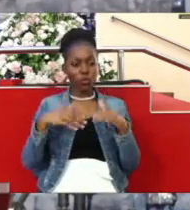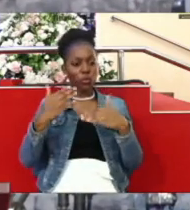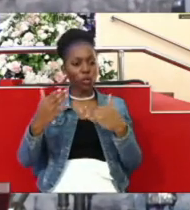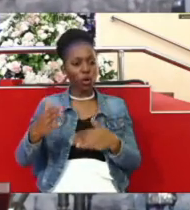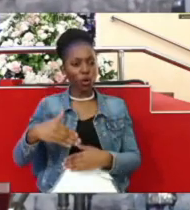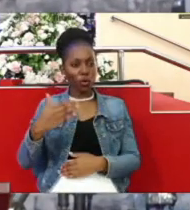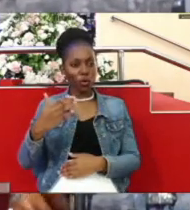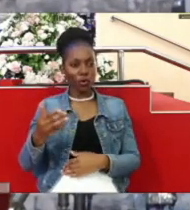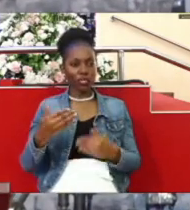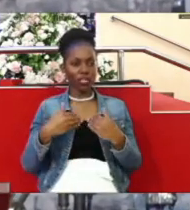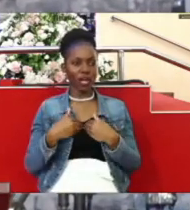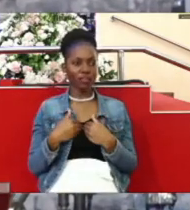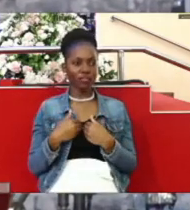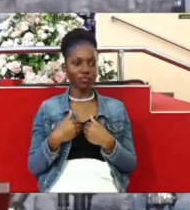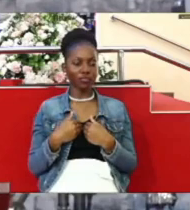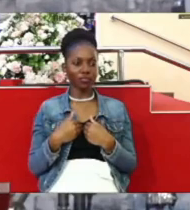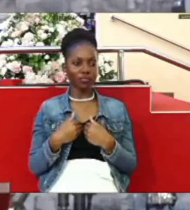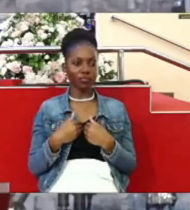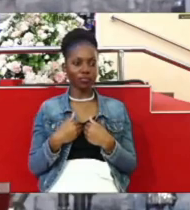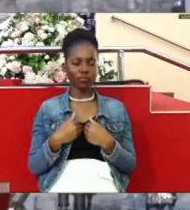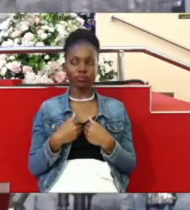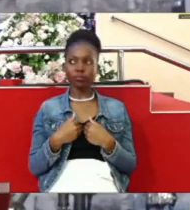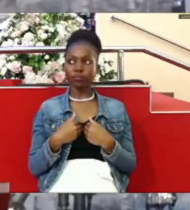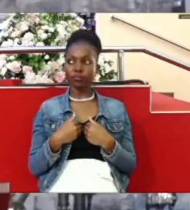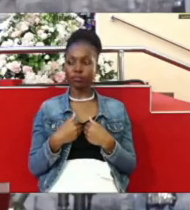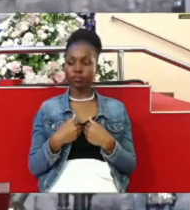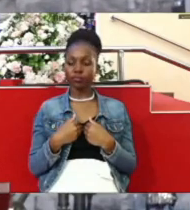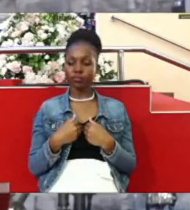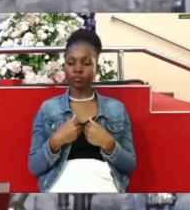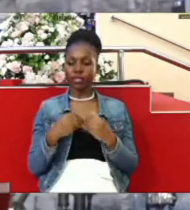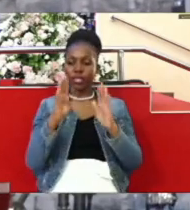The Bible says, enlarge the place of your tent.